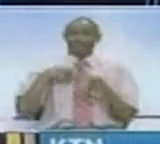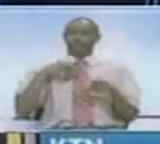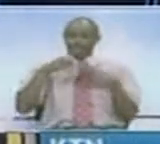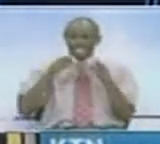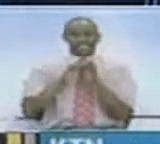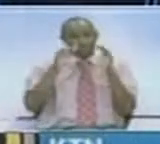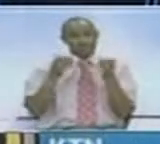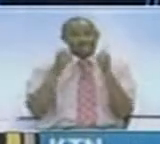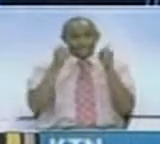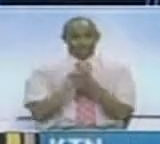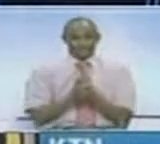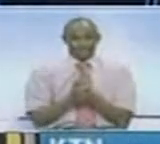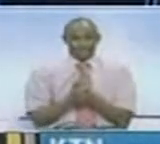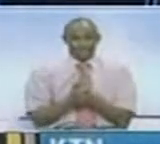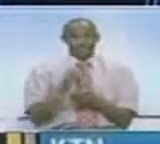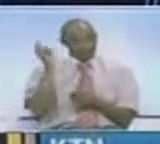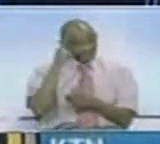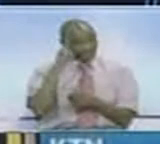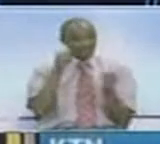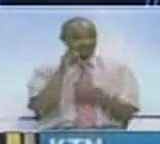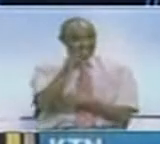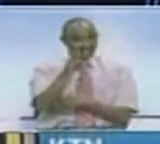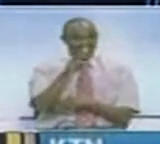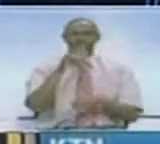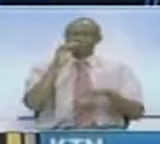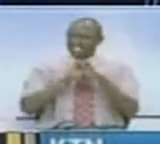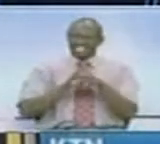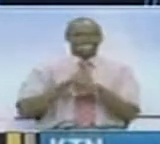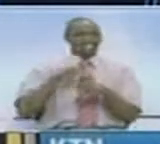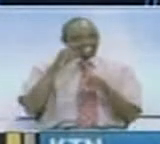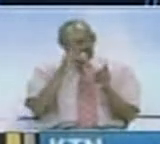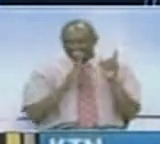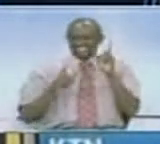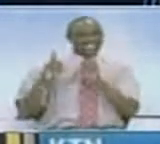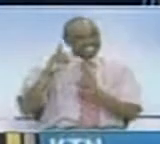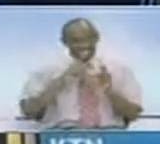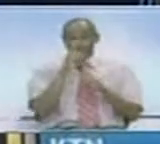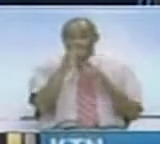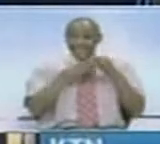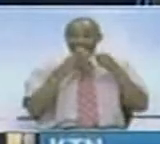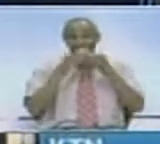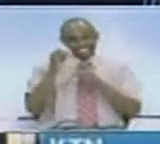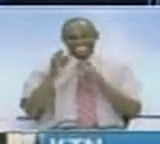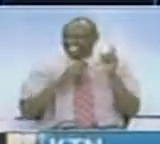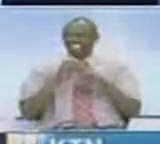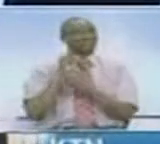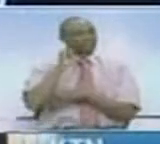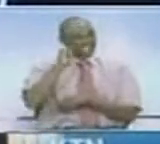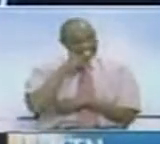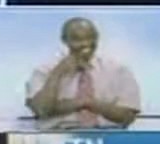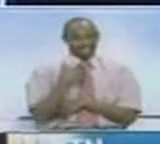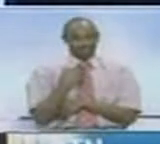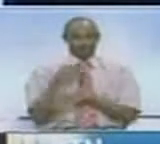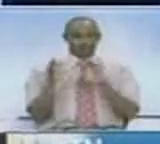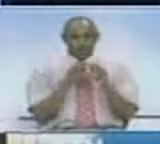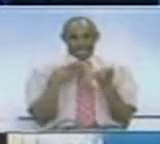in a World Cup. If you remember very well, he did a very interesting dance in 1990. Norman Whitesand is the youngest player